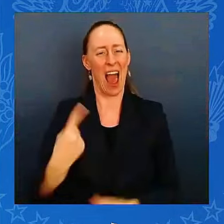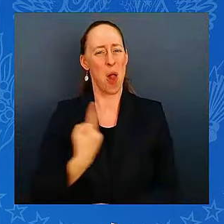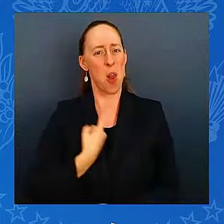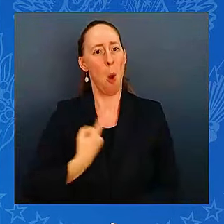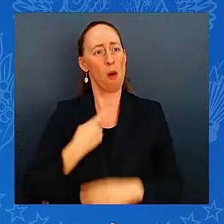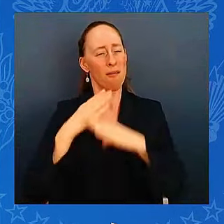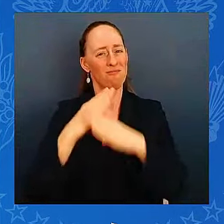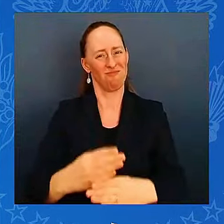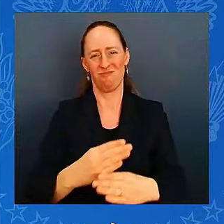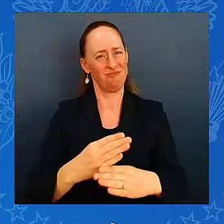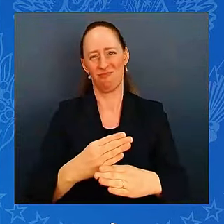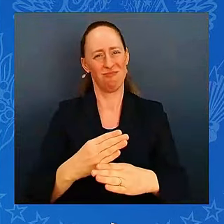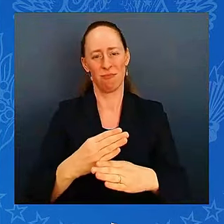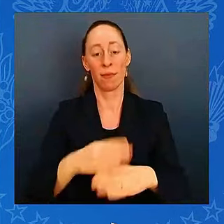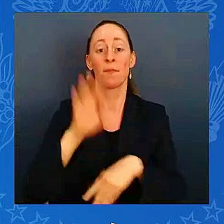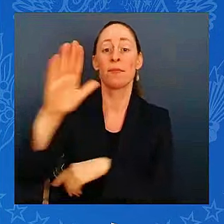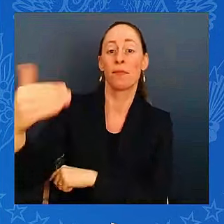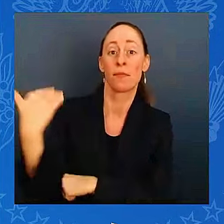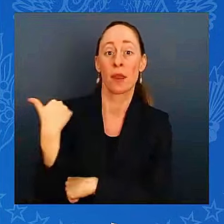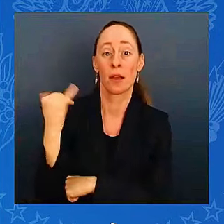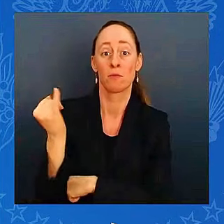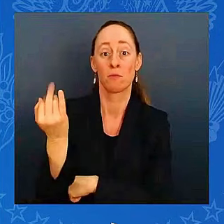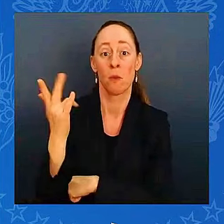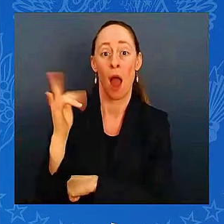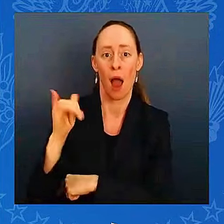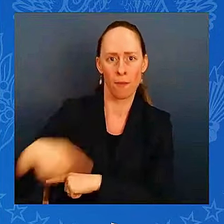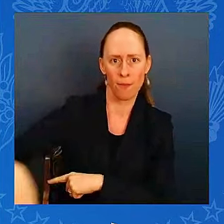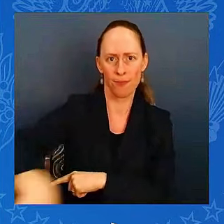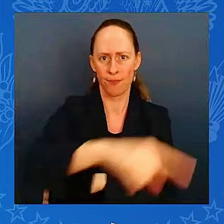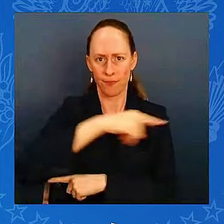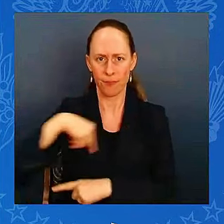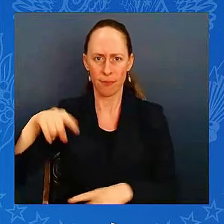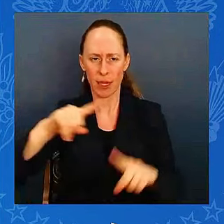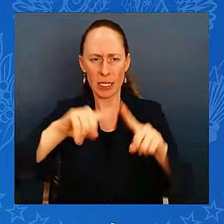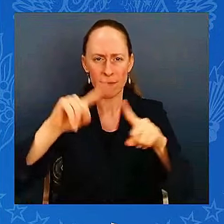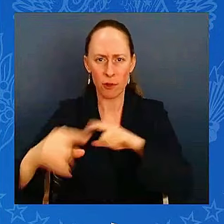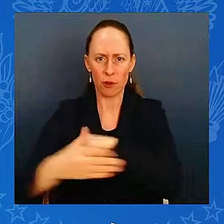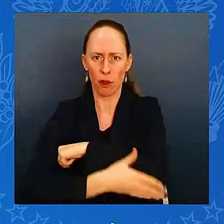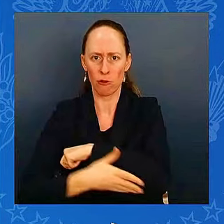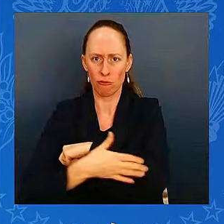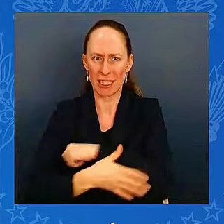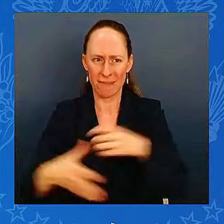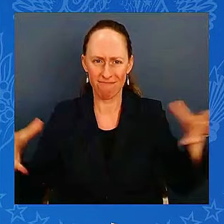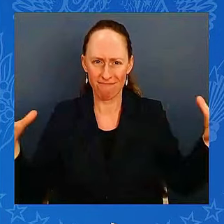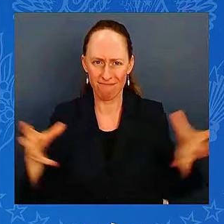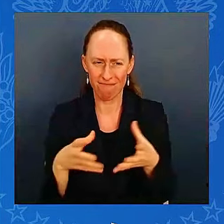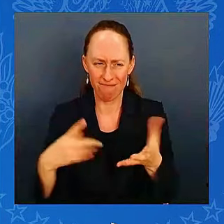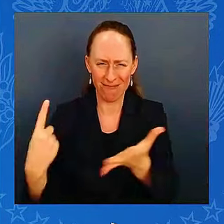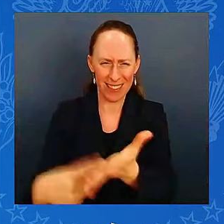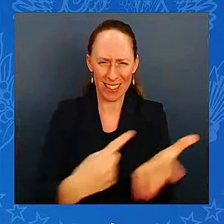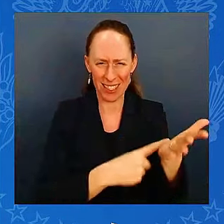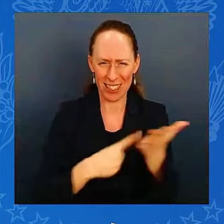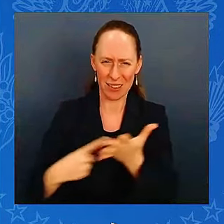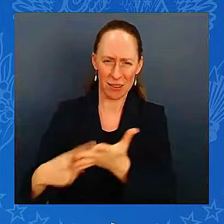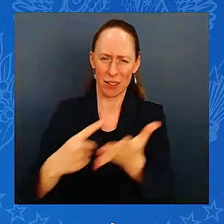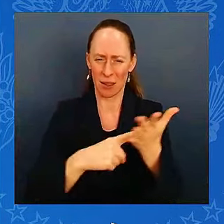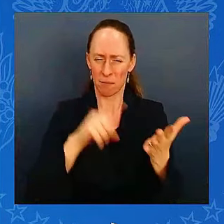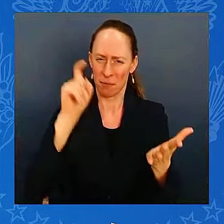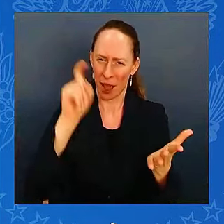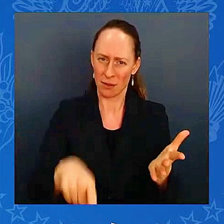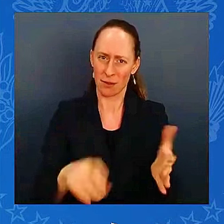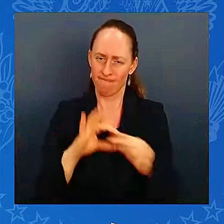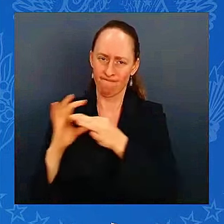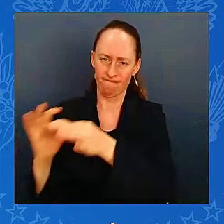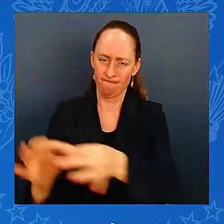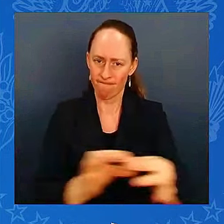partners launched this global coalition to mobilize a coordinated response to the threat of synthetic drugs. We started out with 80